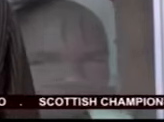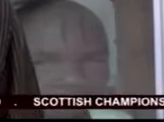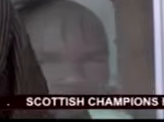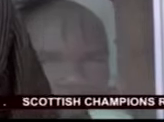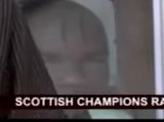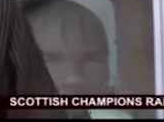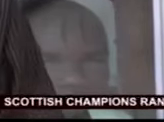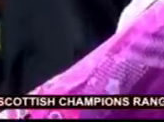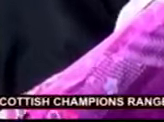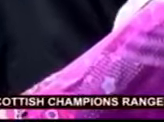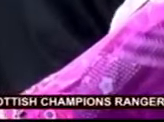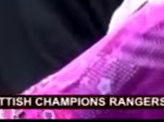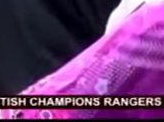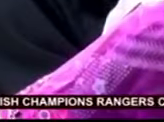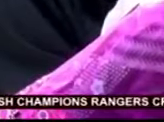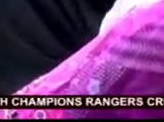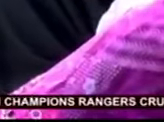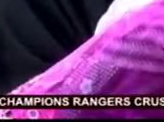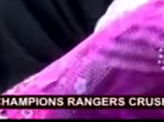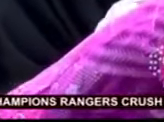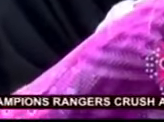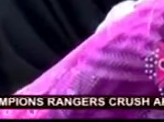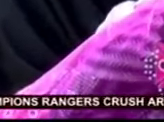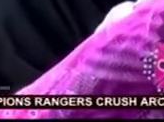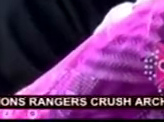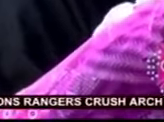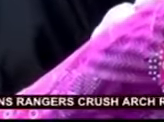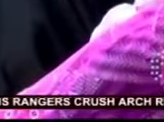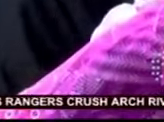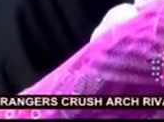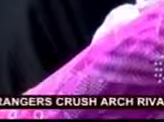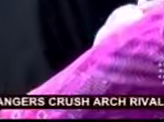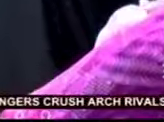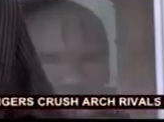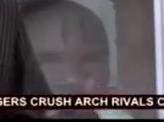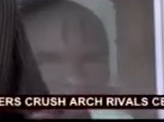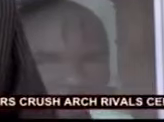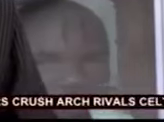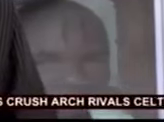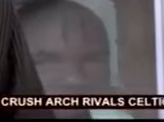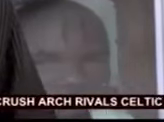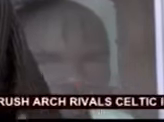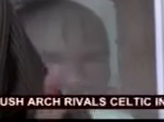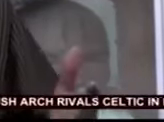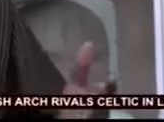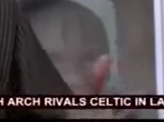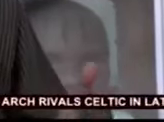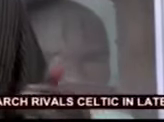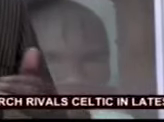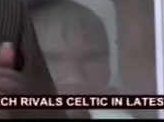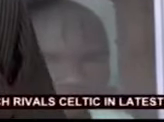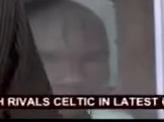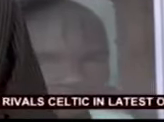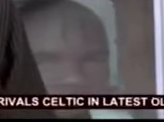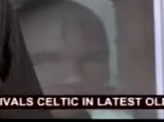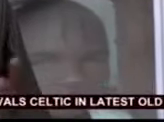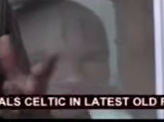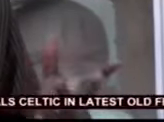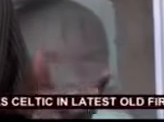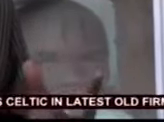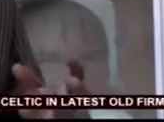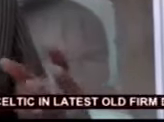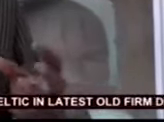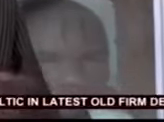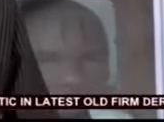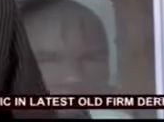nim mulka do ko ke alhamdulillah rabbil alamin fo na rafuda en tambedon bi nga fengolu soda fengome yalon ko fisada